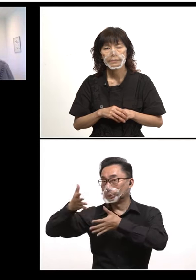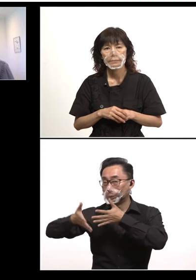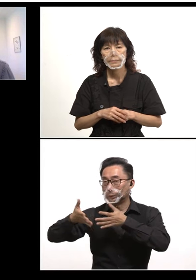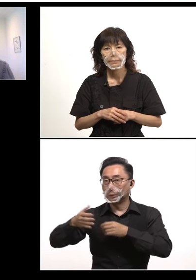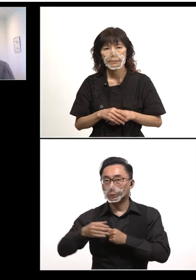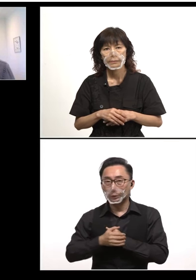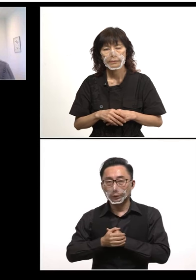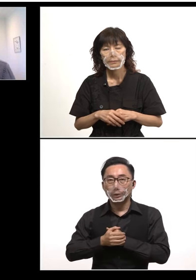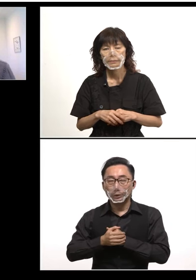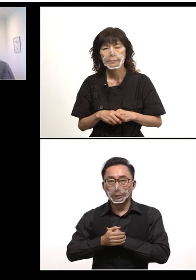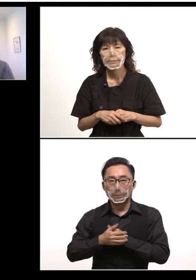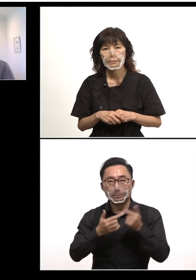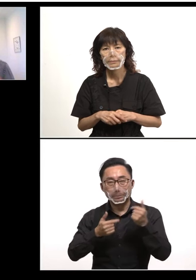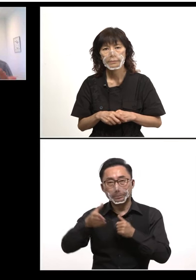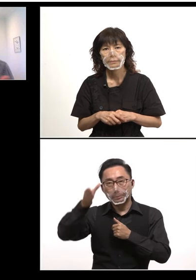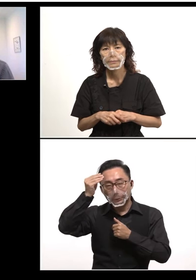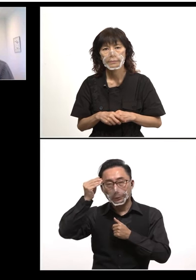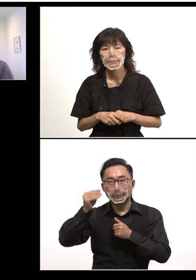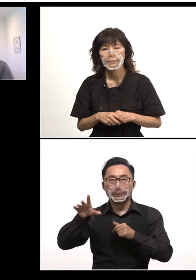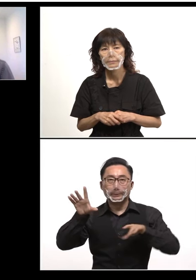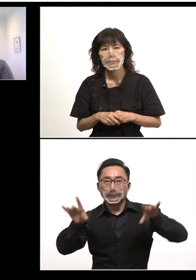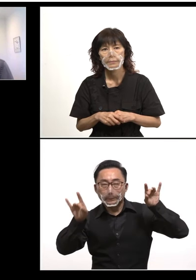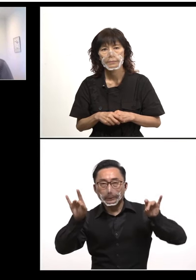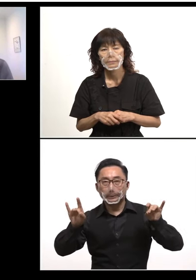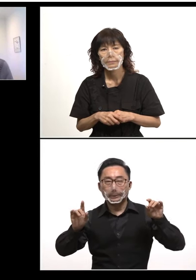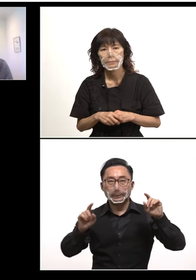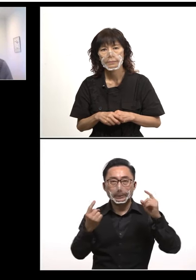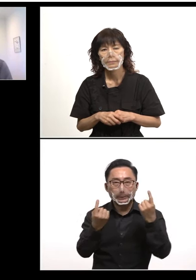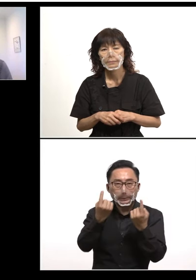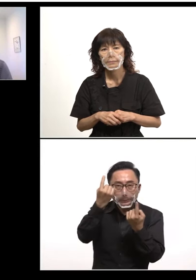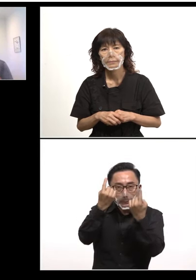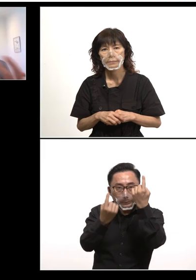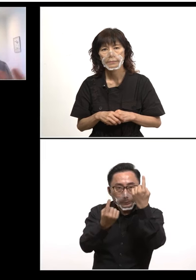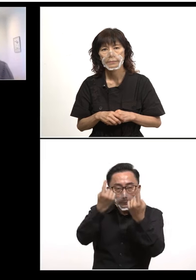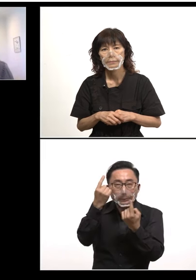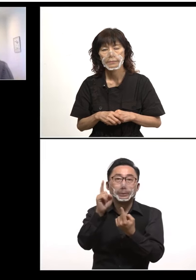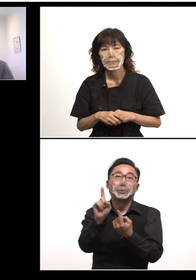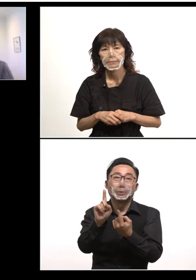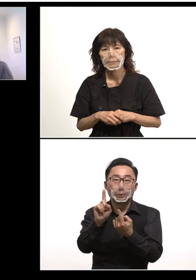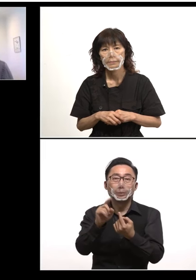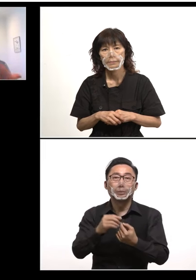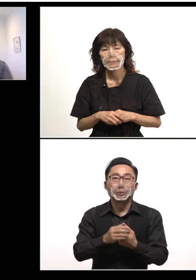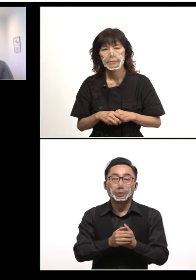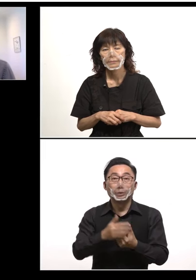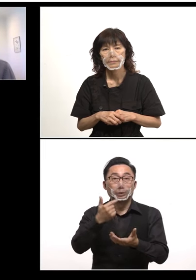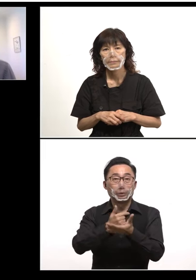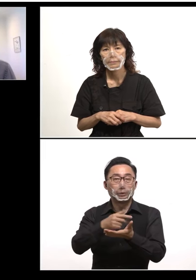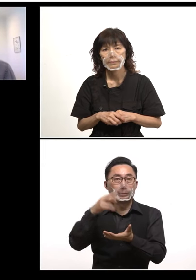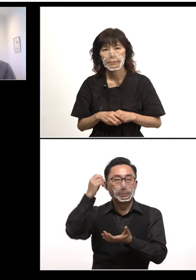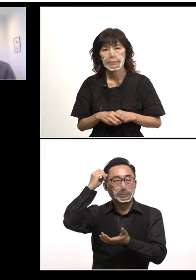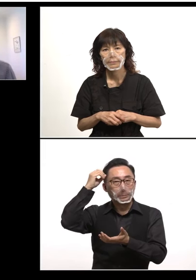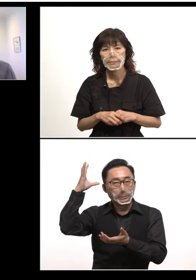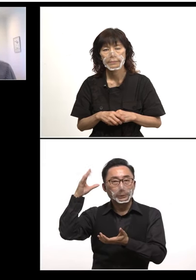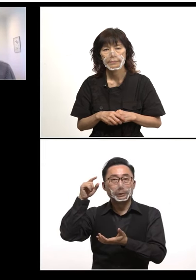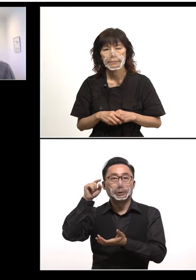a choice, and then we had to think, once the show was up on its feet, how do we then make that show accessible for other people and add in other forms